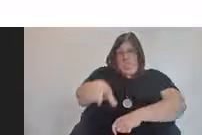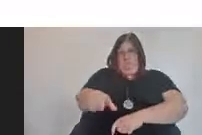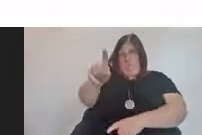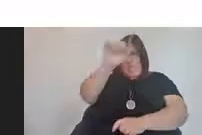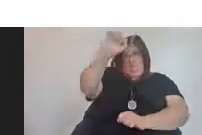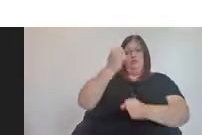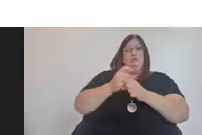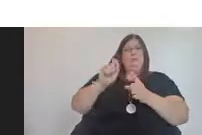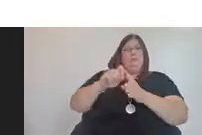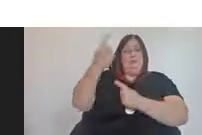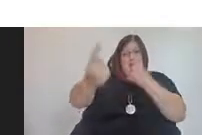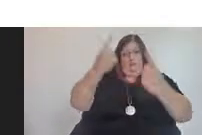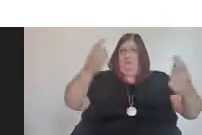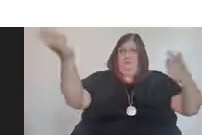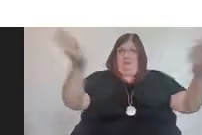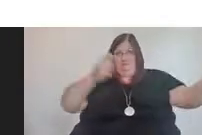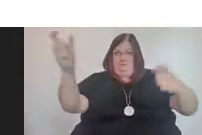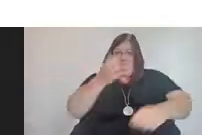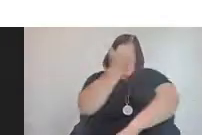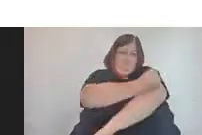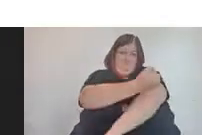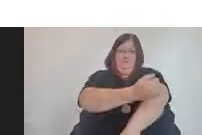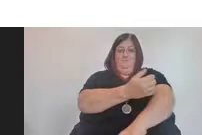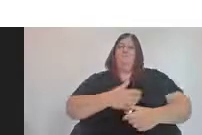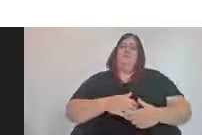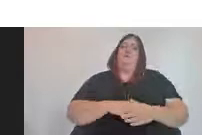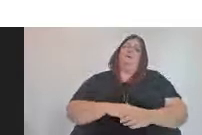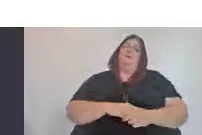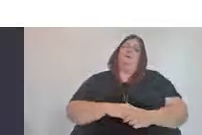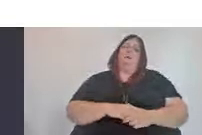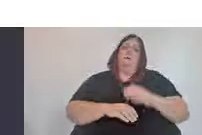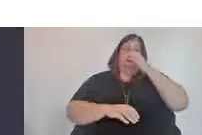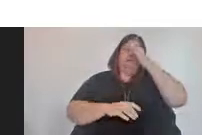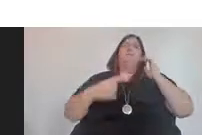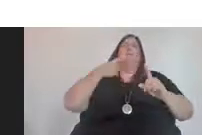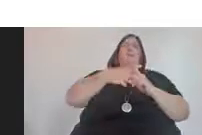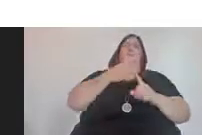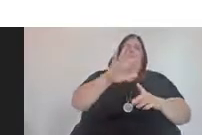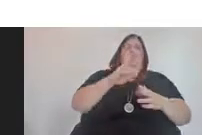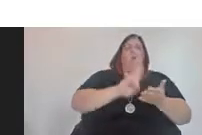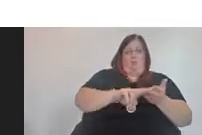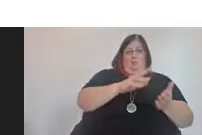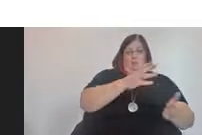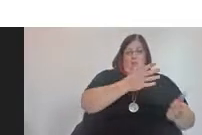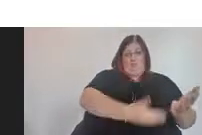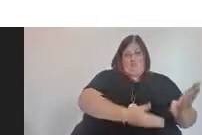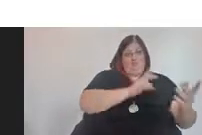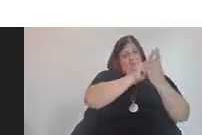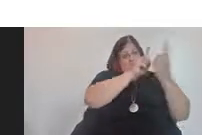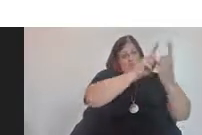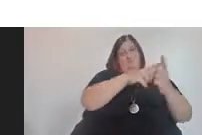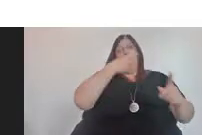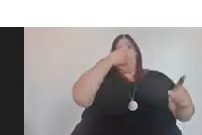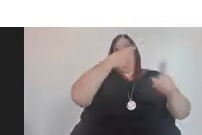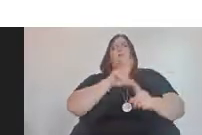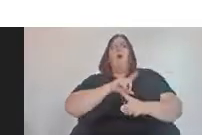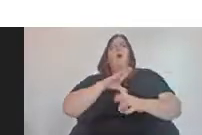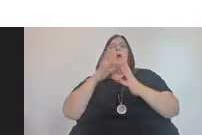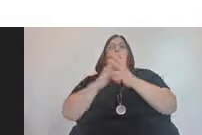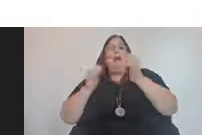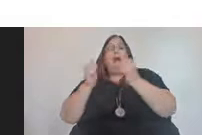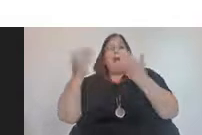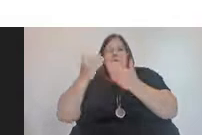vaccination services. That's been above and beyond the business as usual general practice. That's often being delivered at the weekends as well.